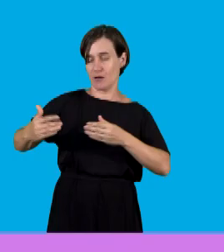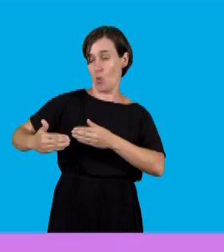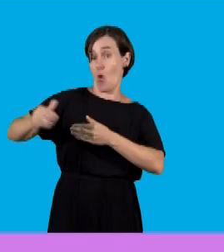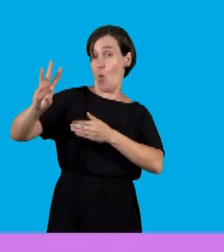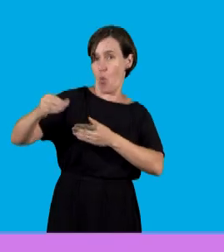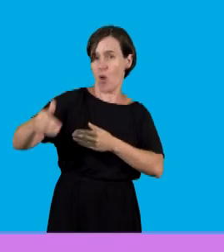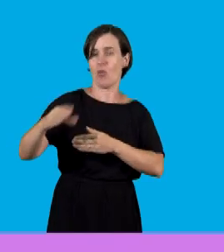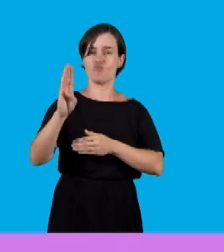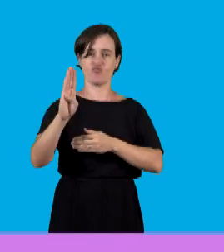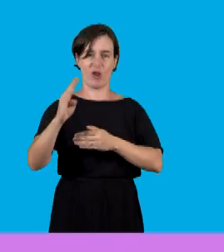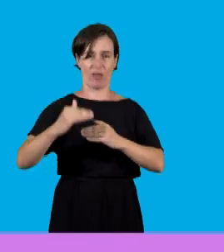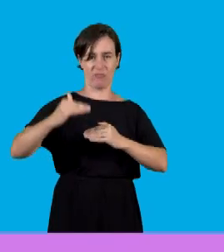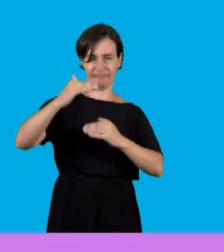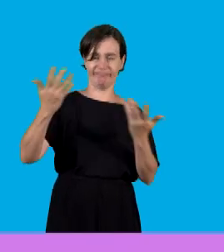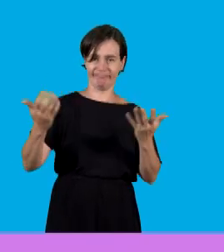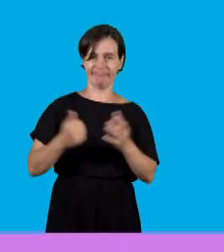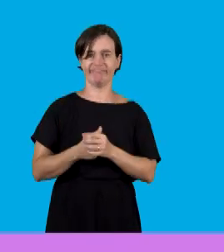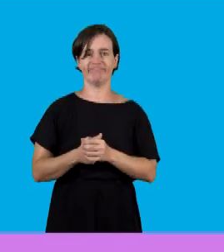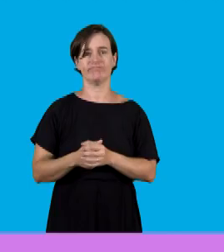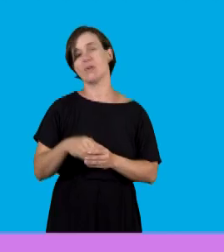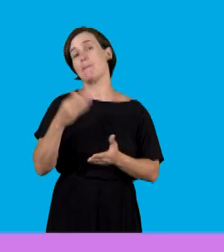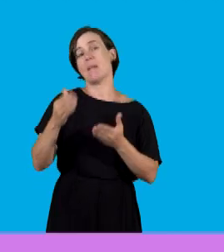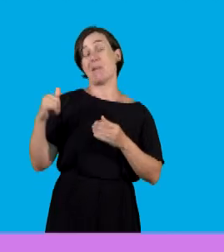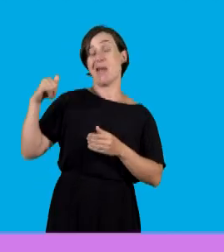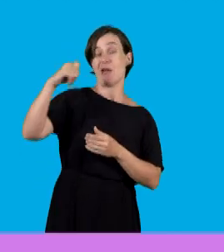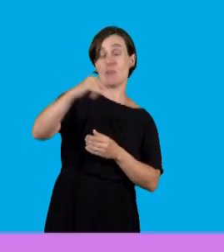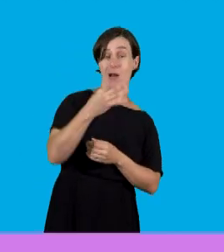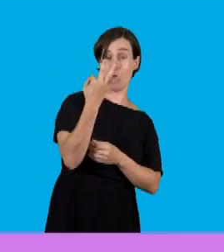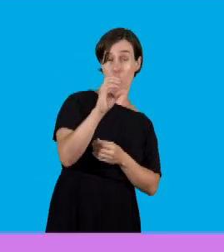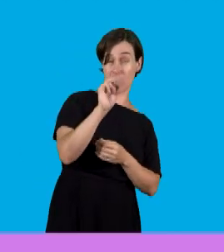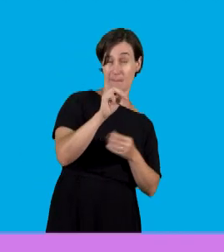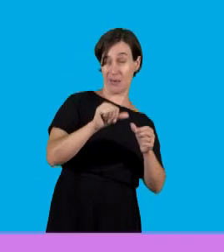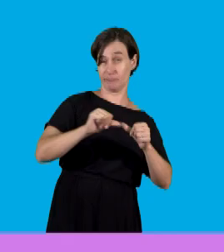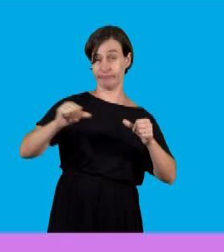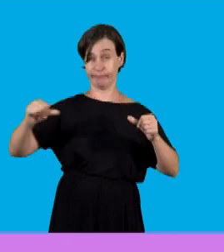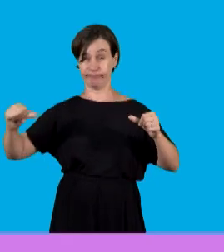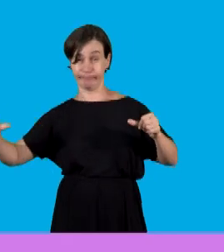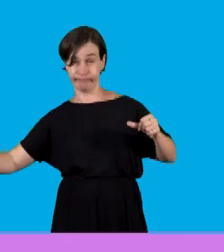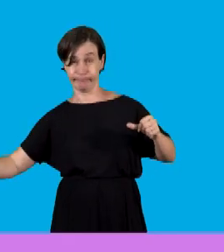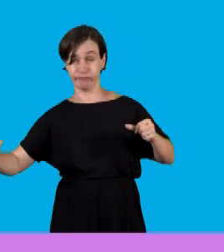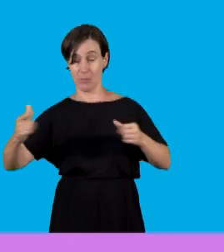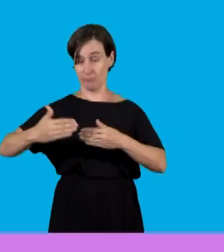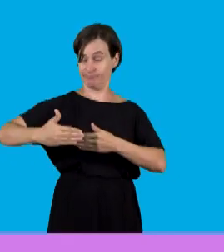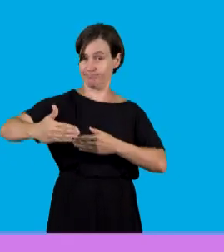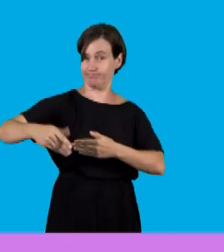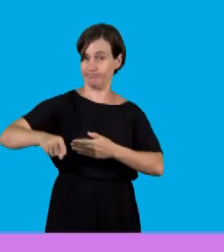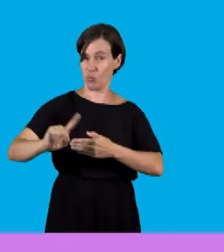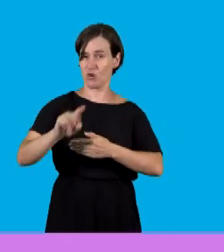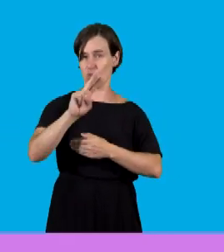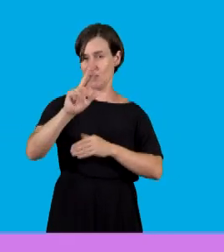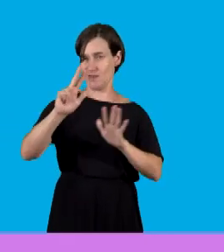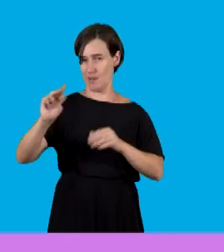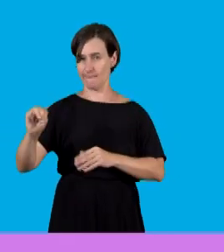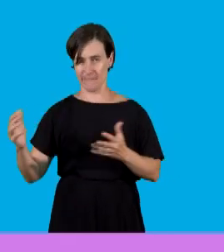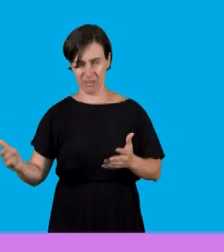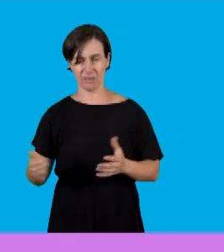breadth, and the height. For an example, the dimensions of an aeroplane, it has a length of 30 meters and it also has a width